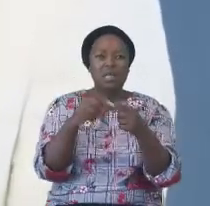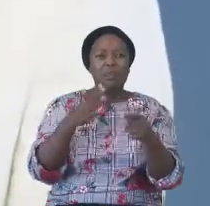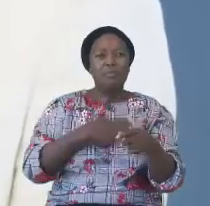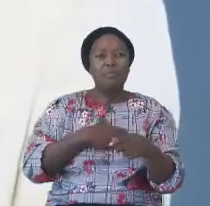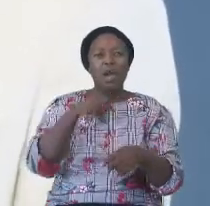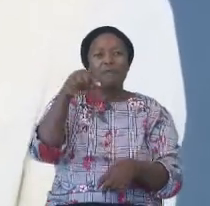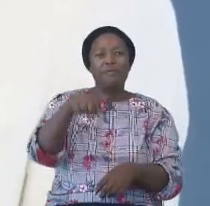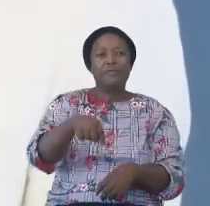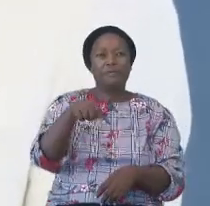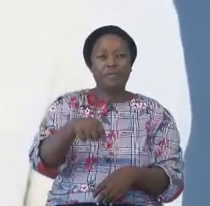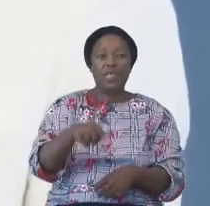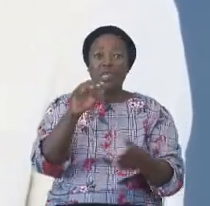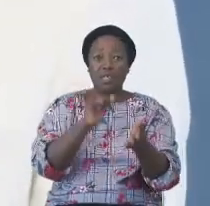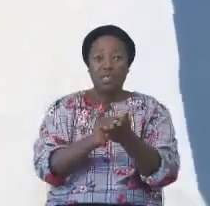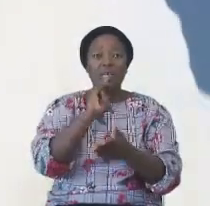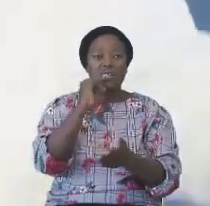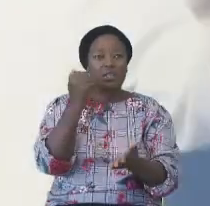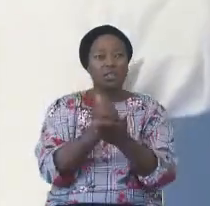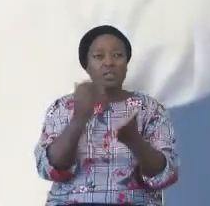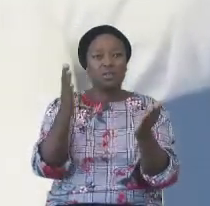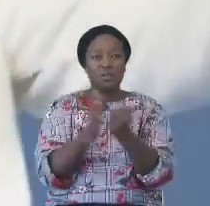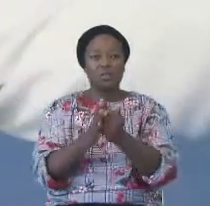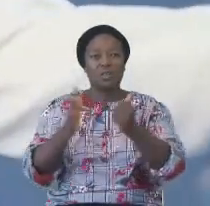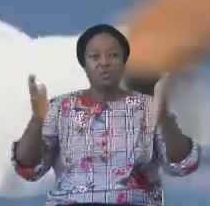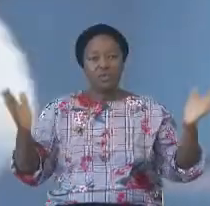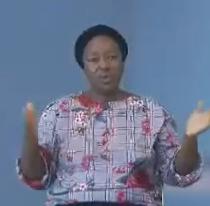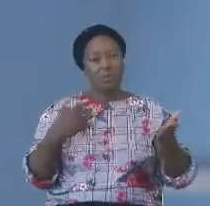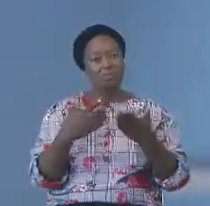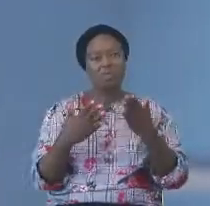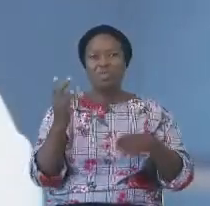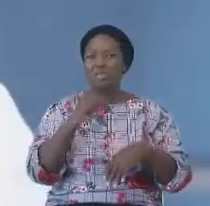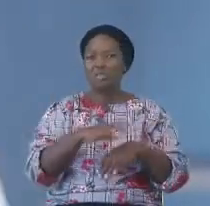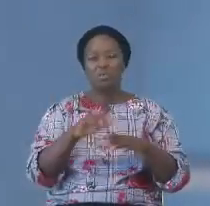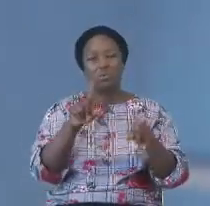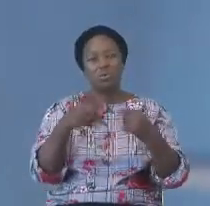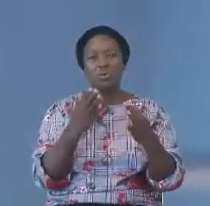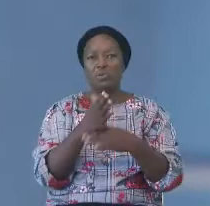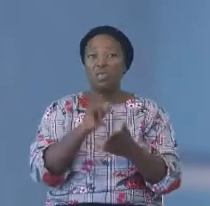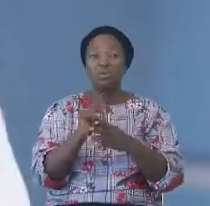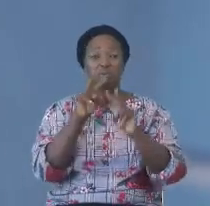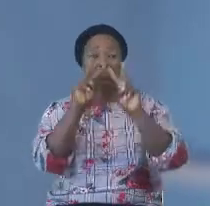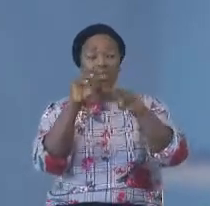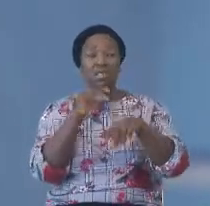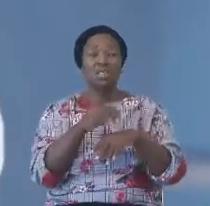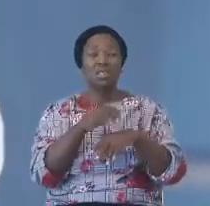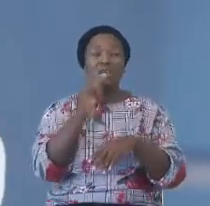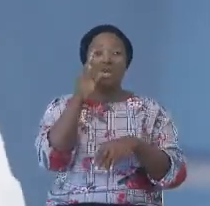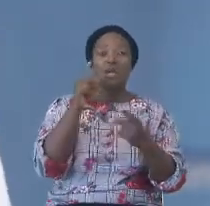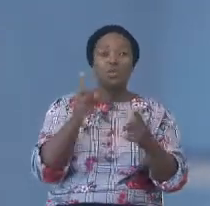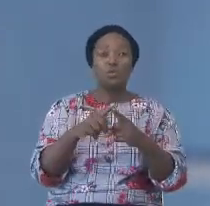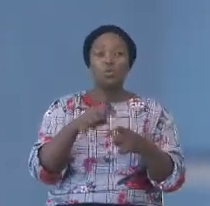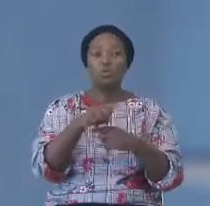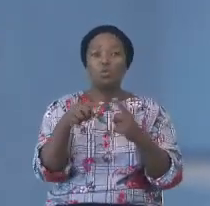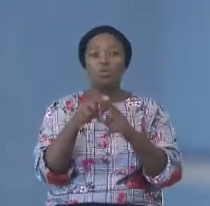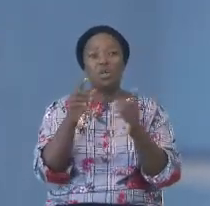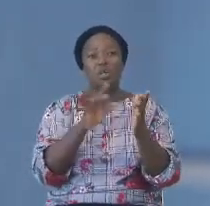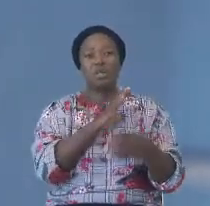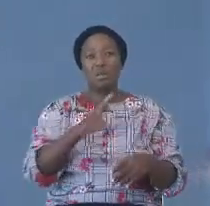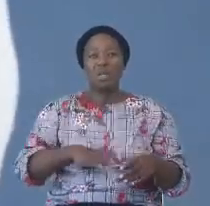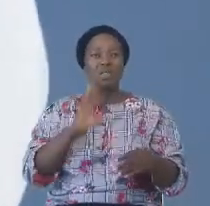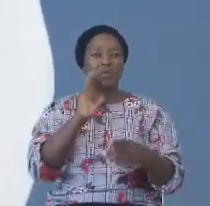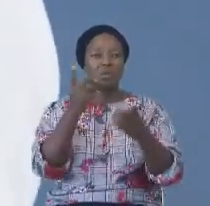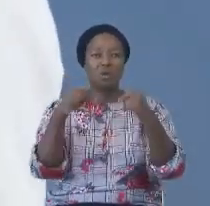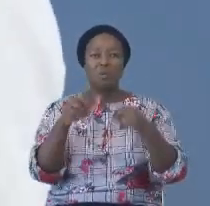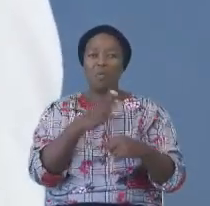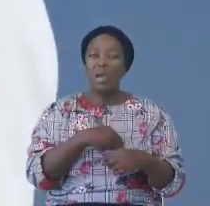my hands and my feet. That's crucifixion. David did not go through that. He